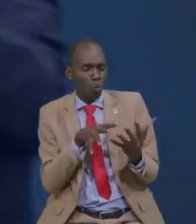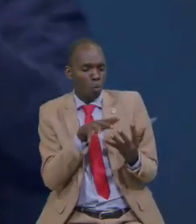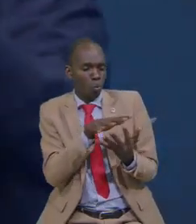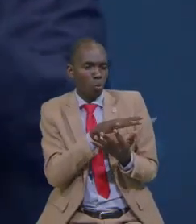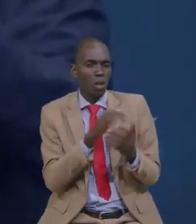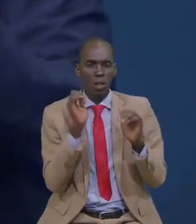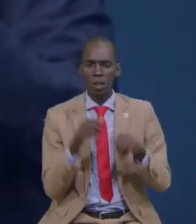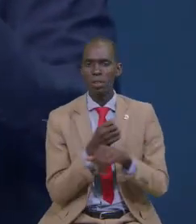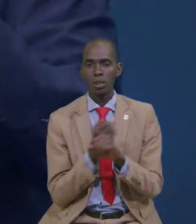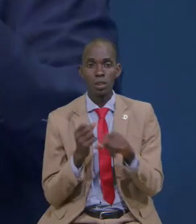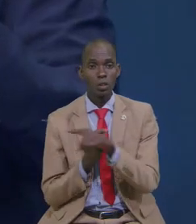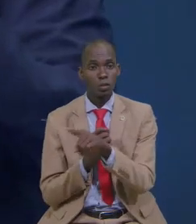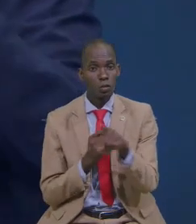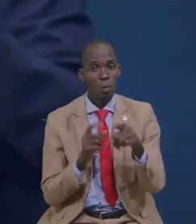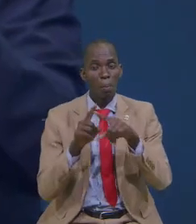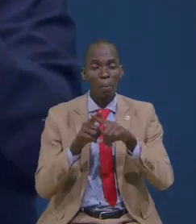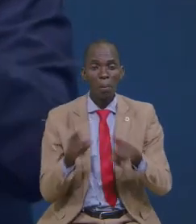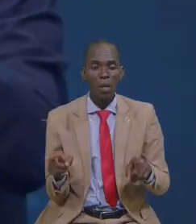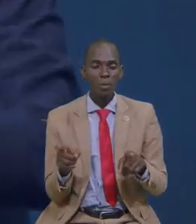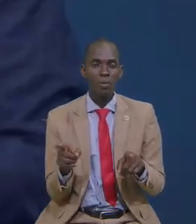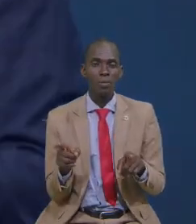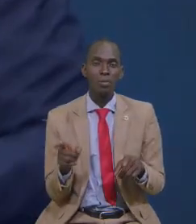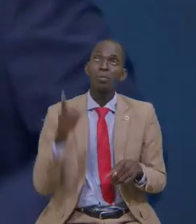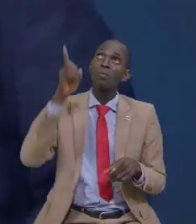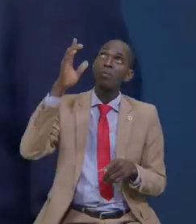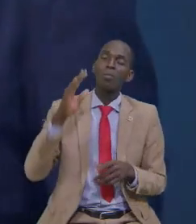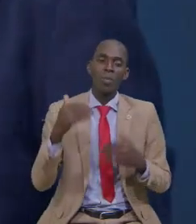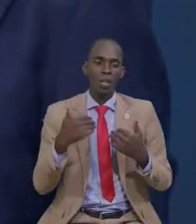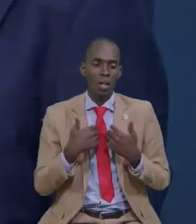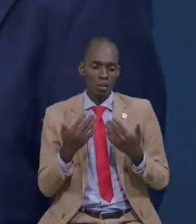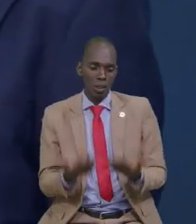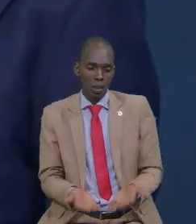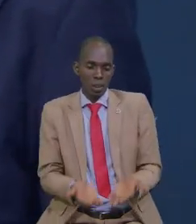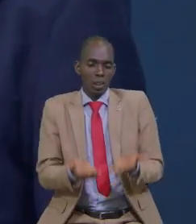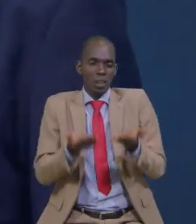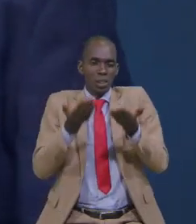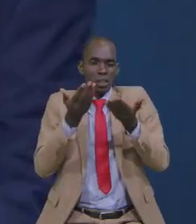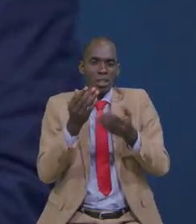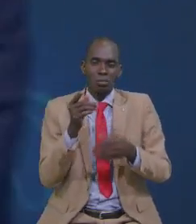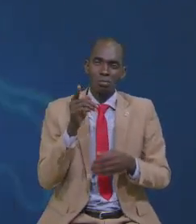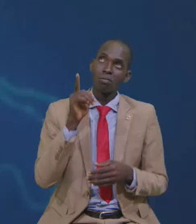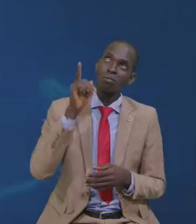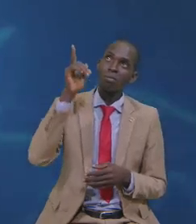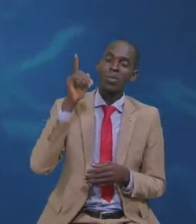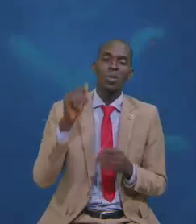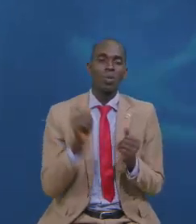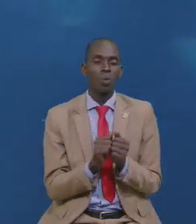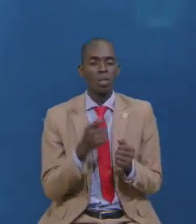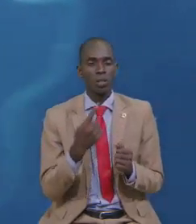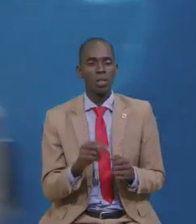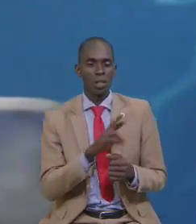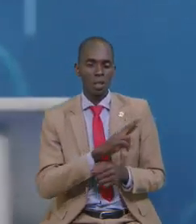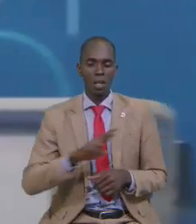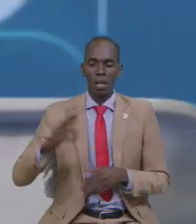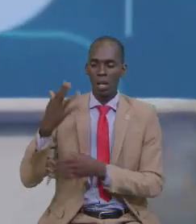But God has exalted him with his right hand to be a